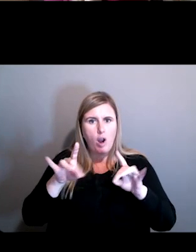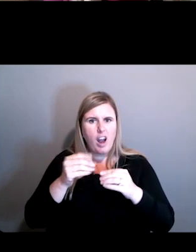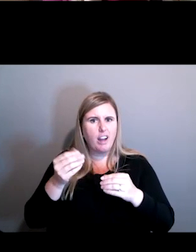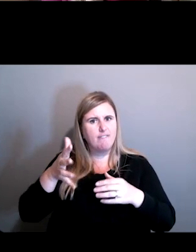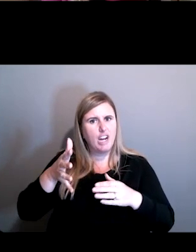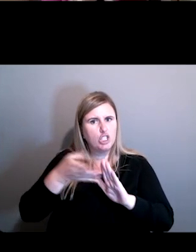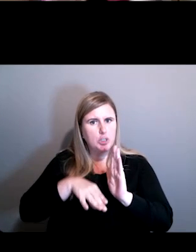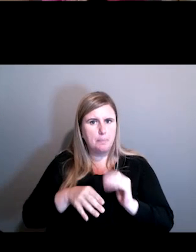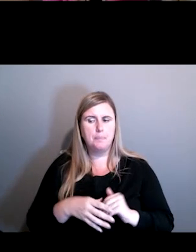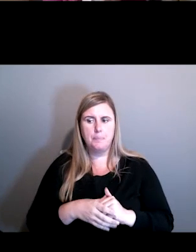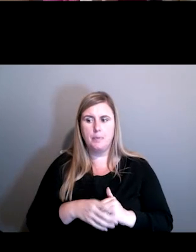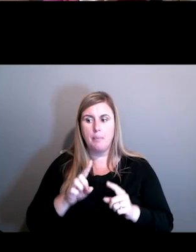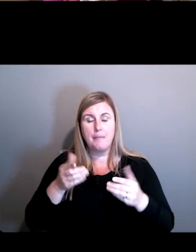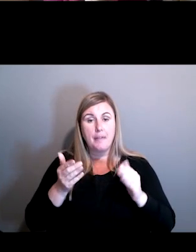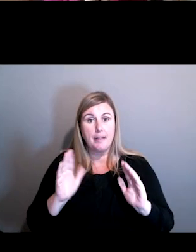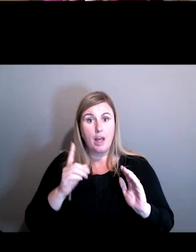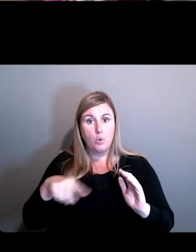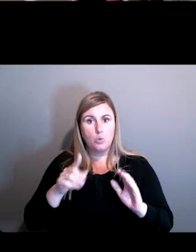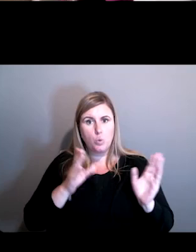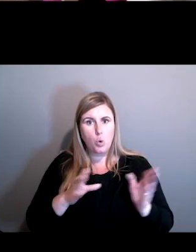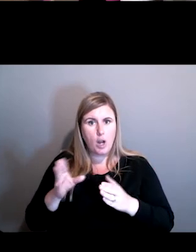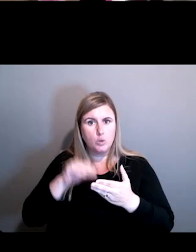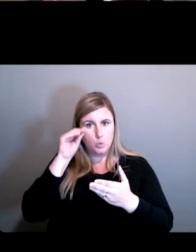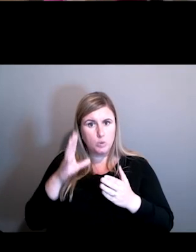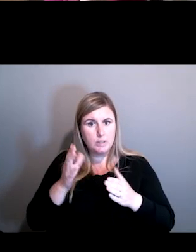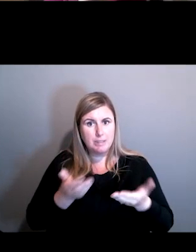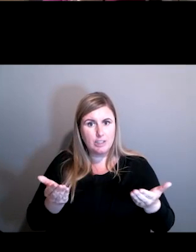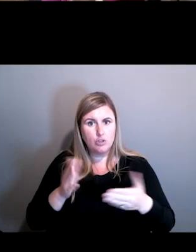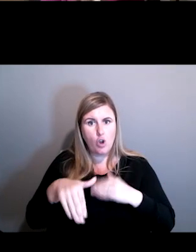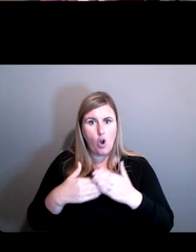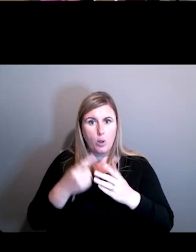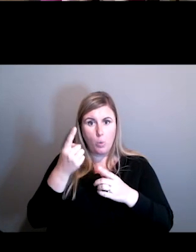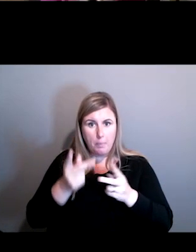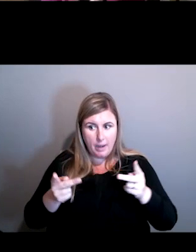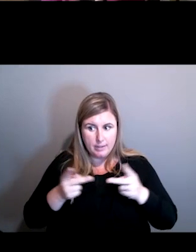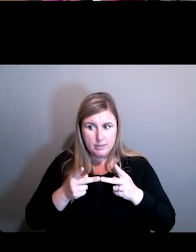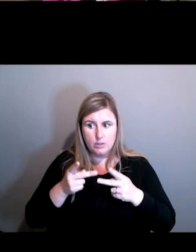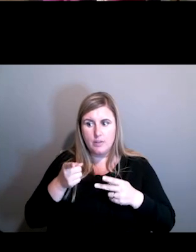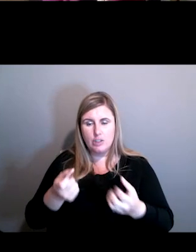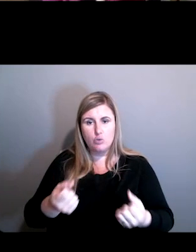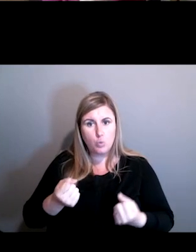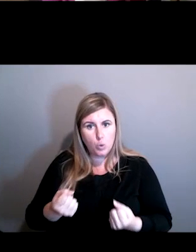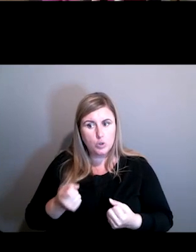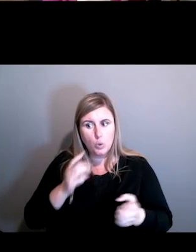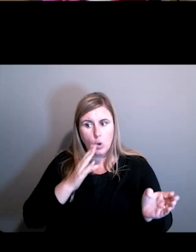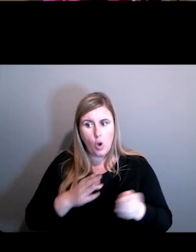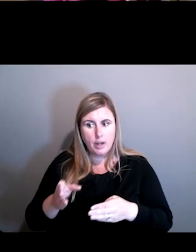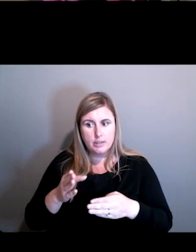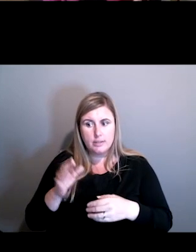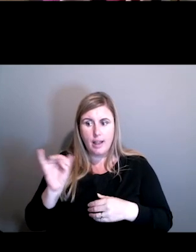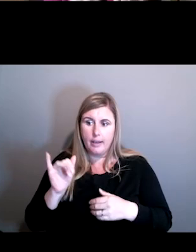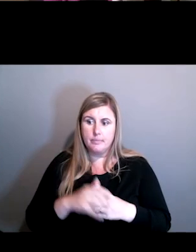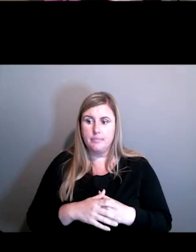cheap, but they allow you to organize your students' materials all in one place. So in these drawers, you're going to organize materials such